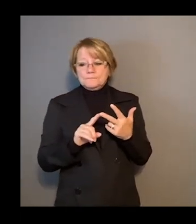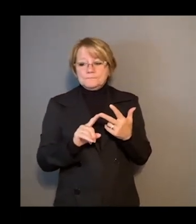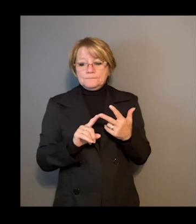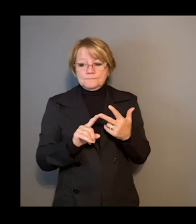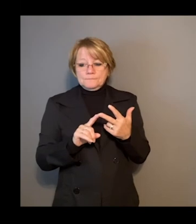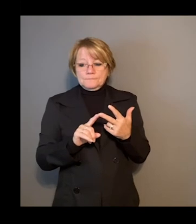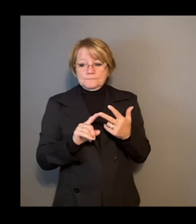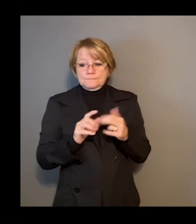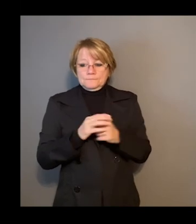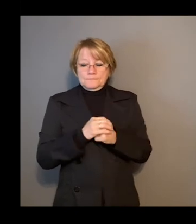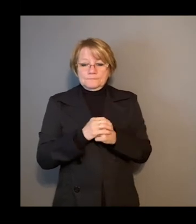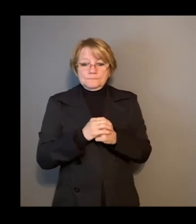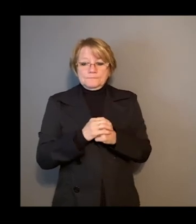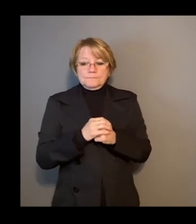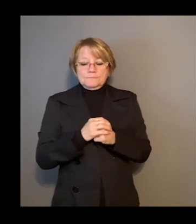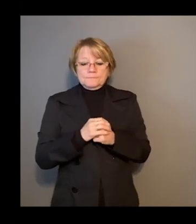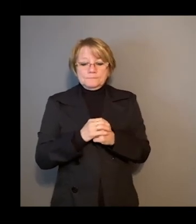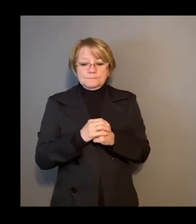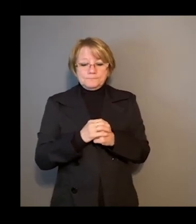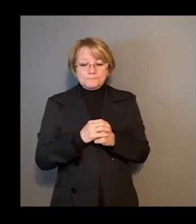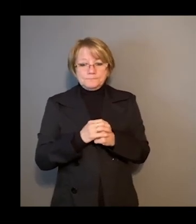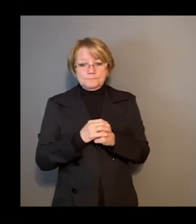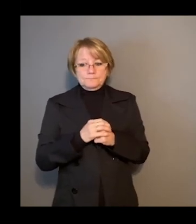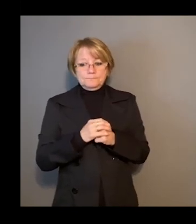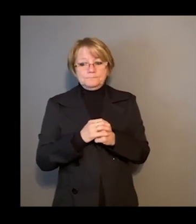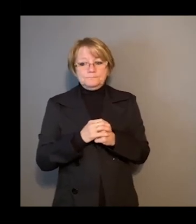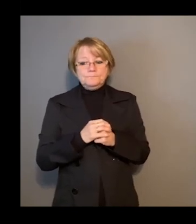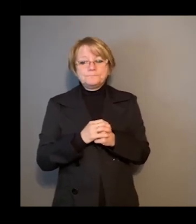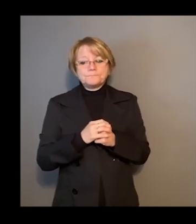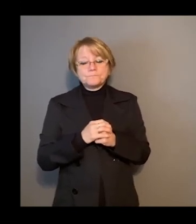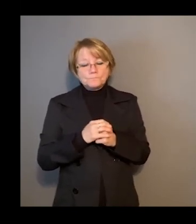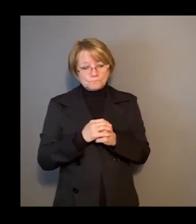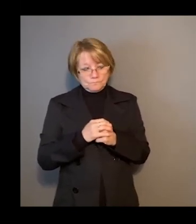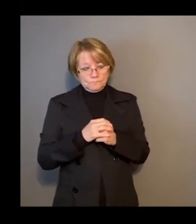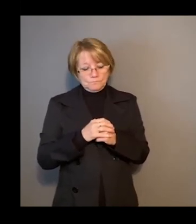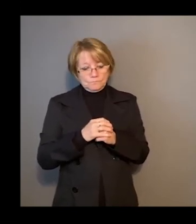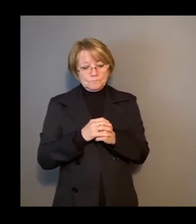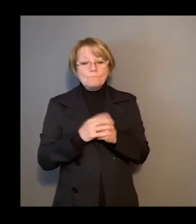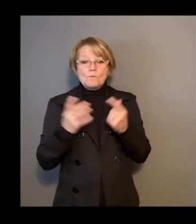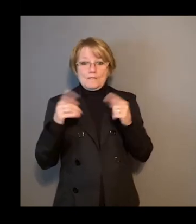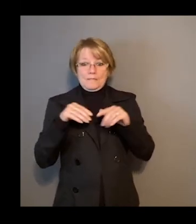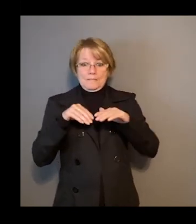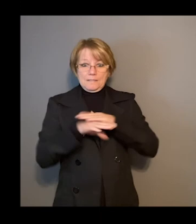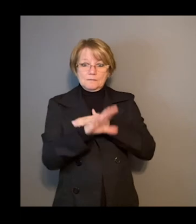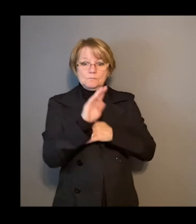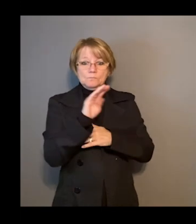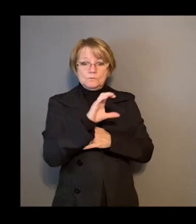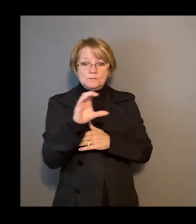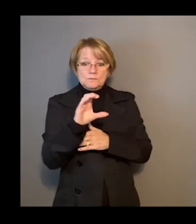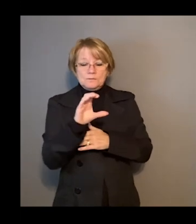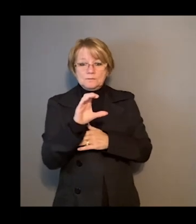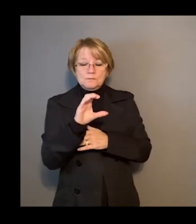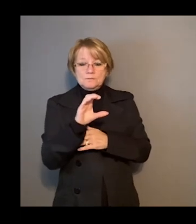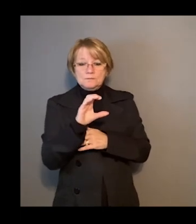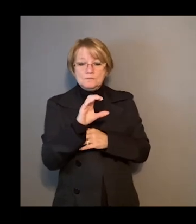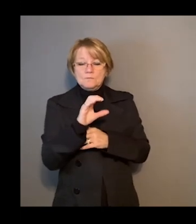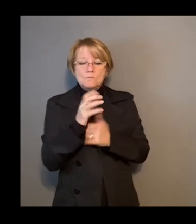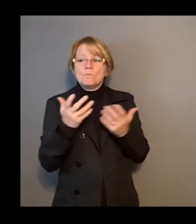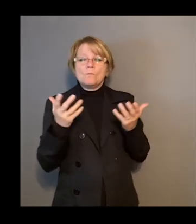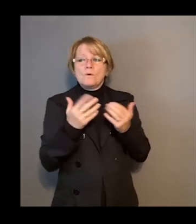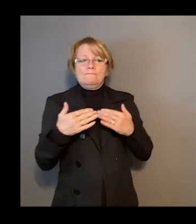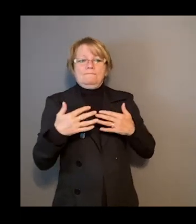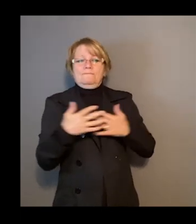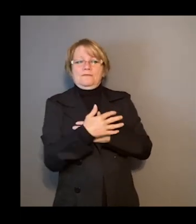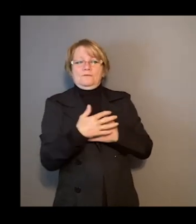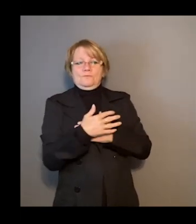what was the one fear you had when you began at Bristol? But what experience you encountered at Bristol eliminated